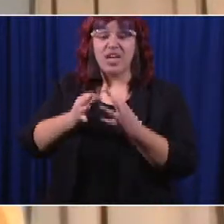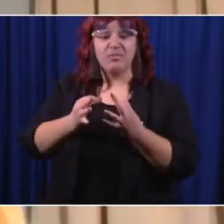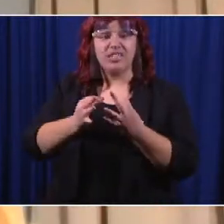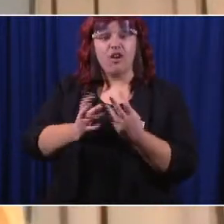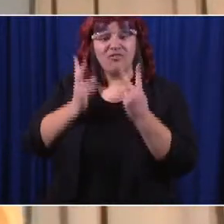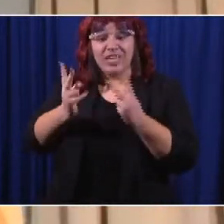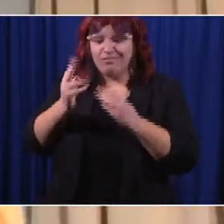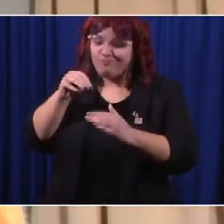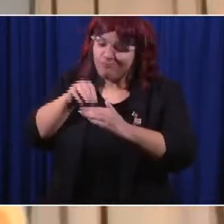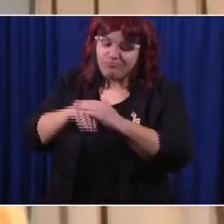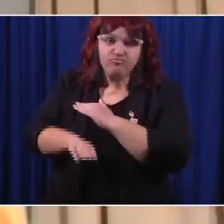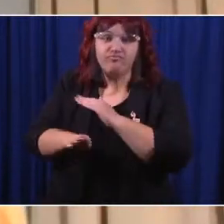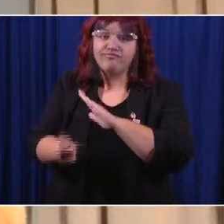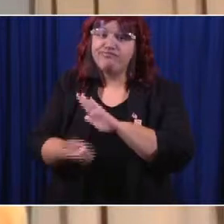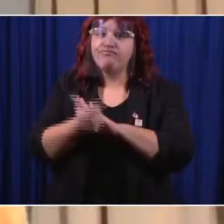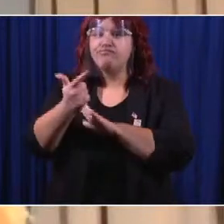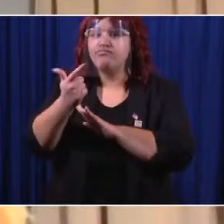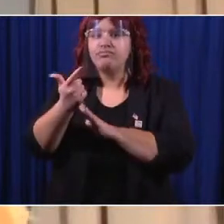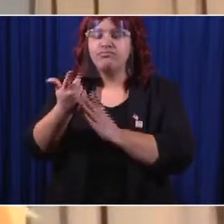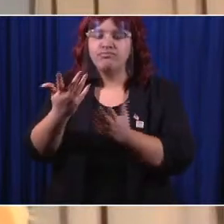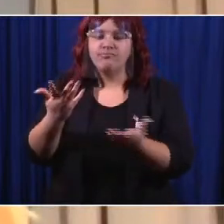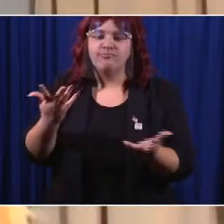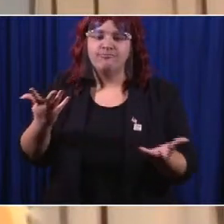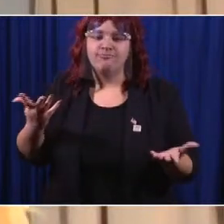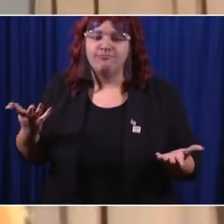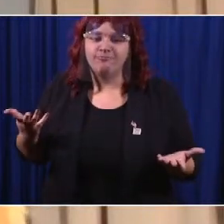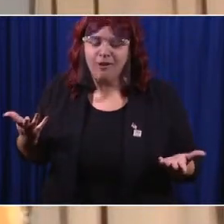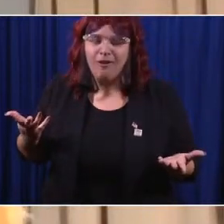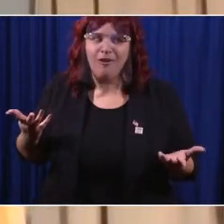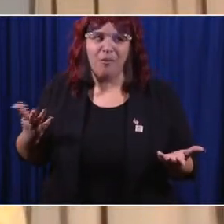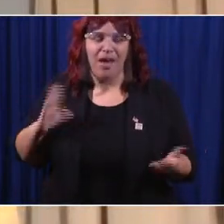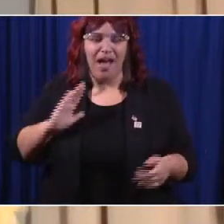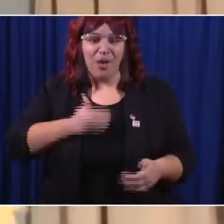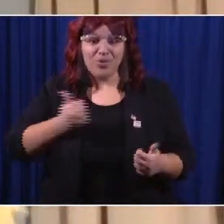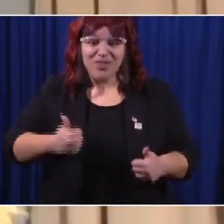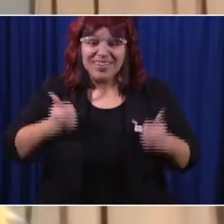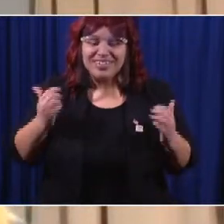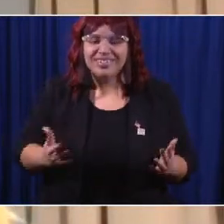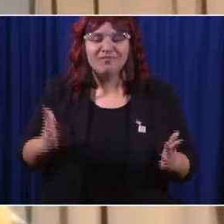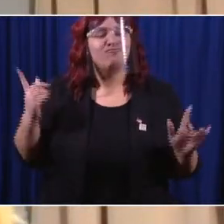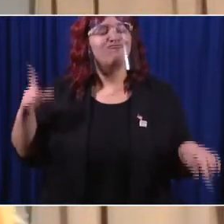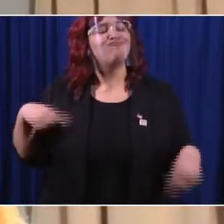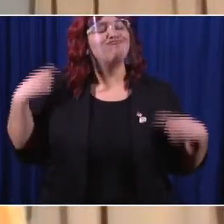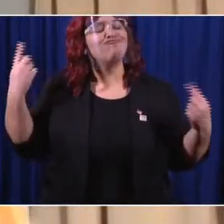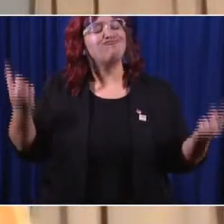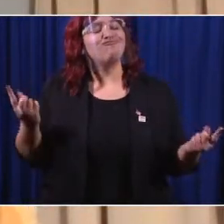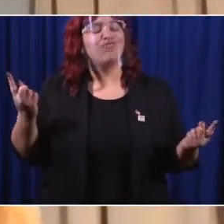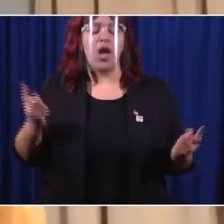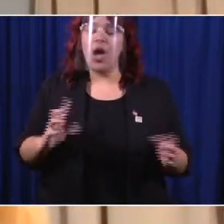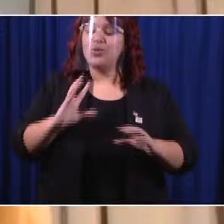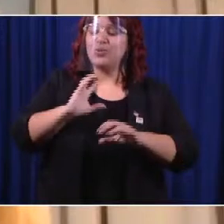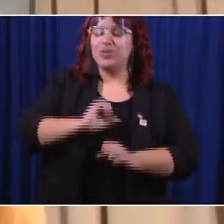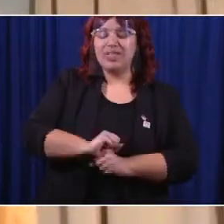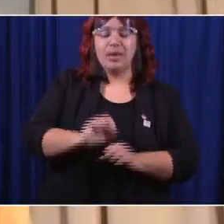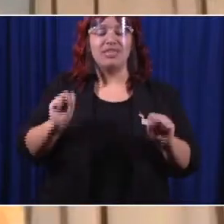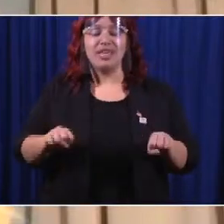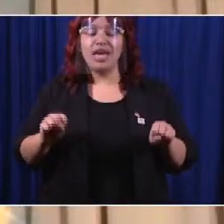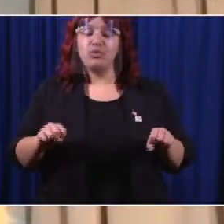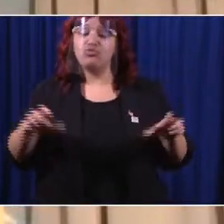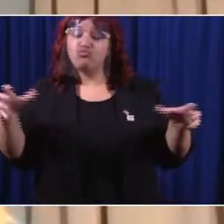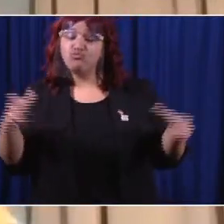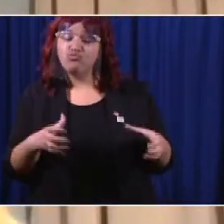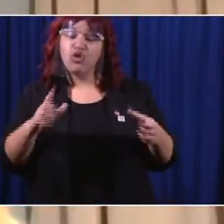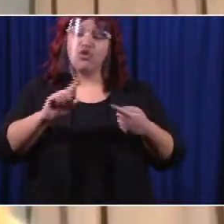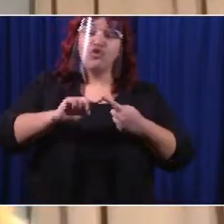that they are used to sharing their daily lives with are no longer able to come in to see them